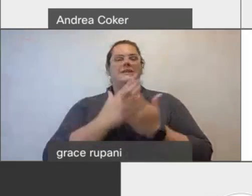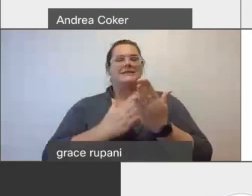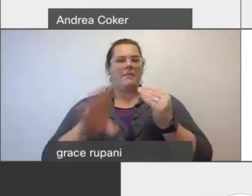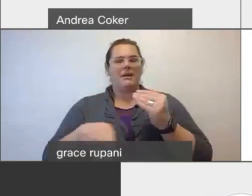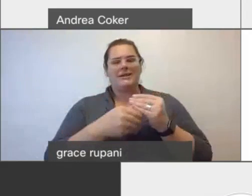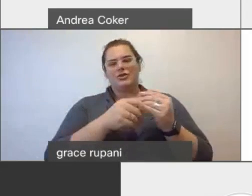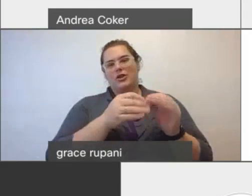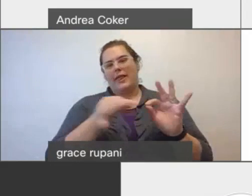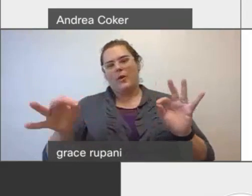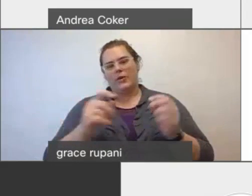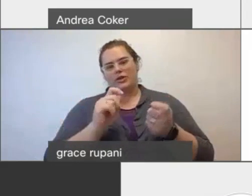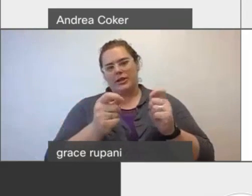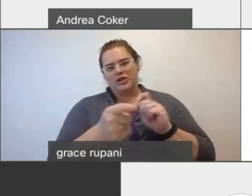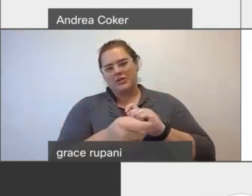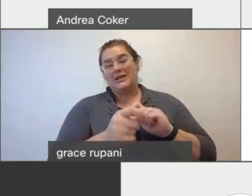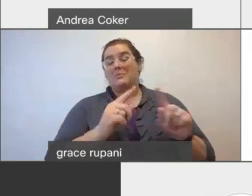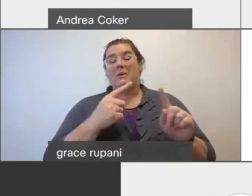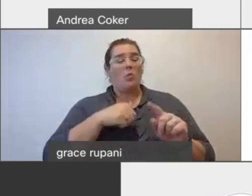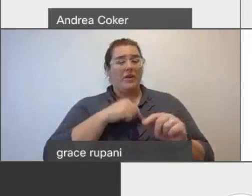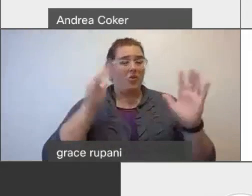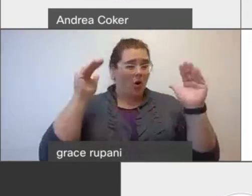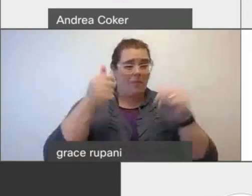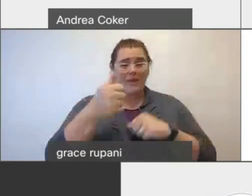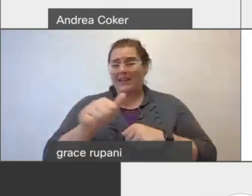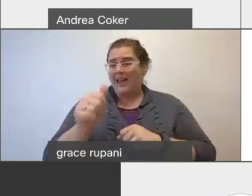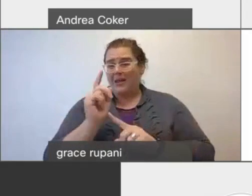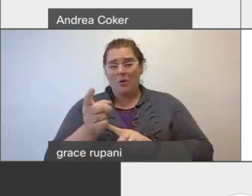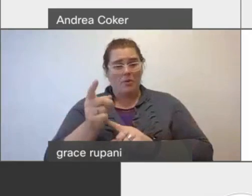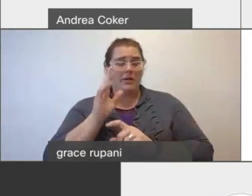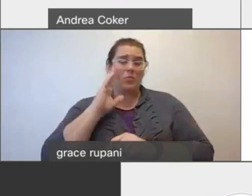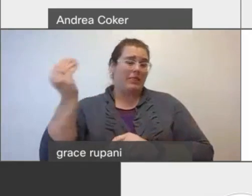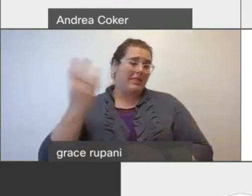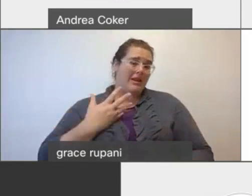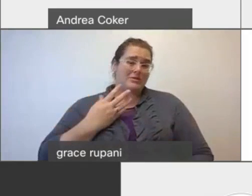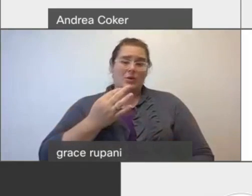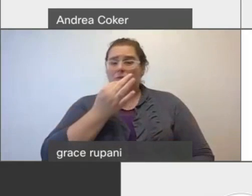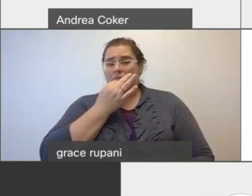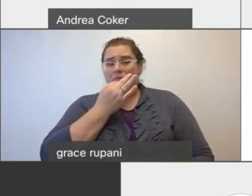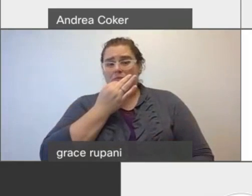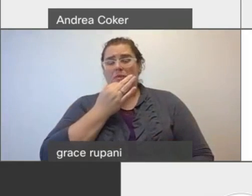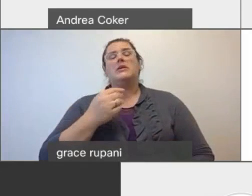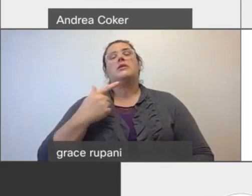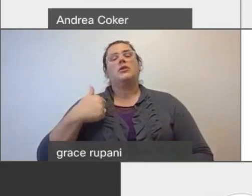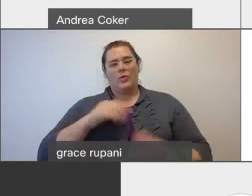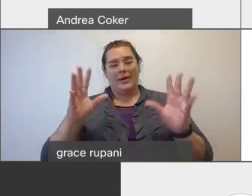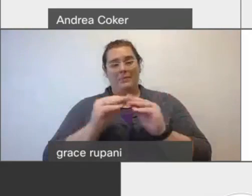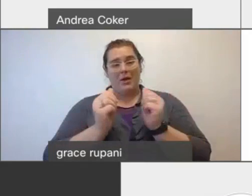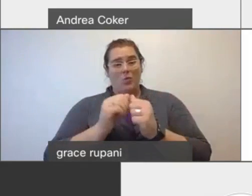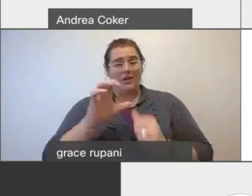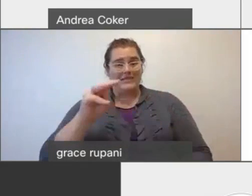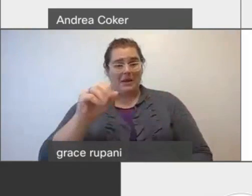hope to hear at any moment. I mean, we met with CMS on July